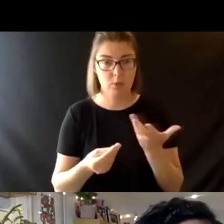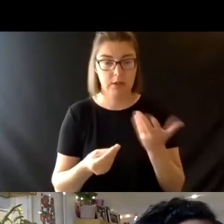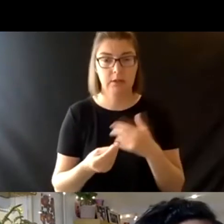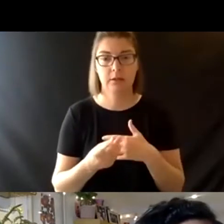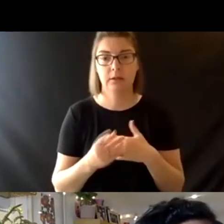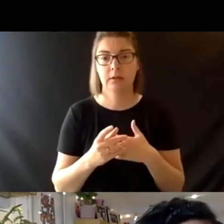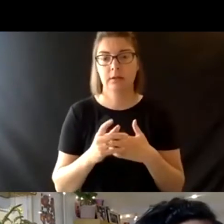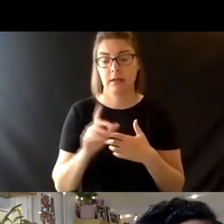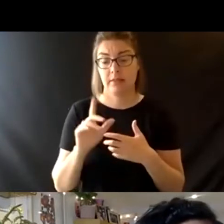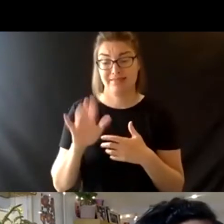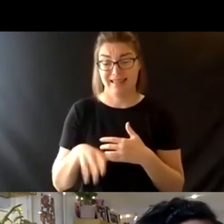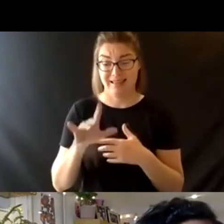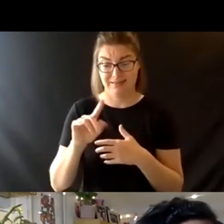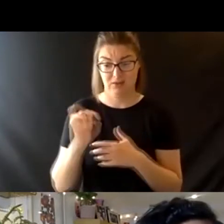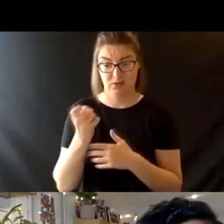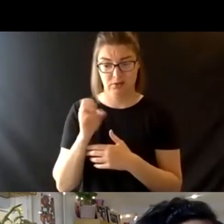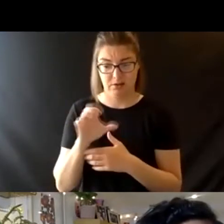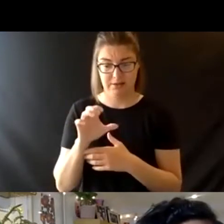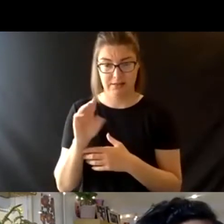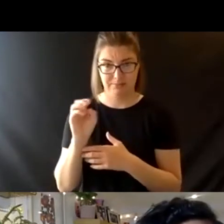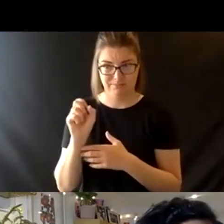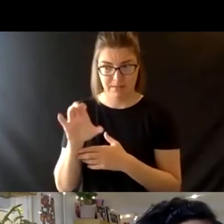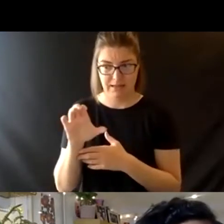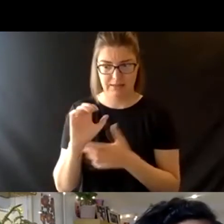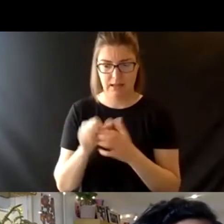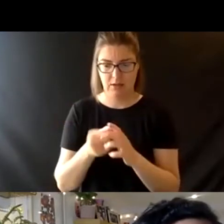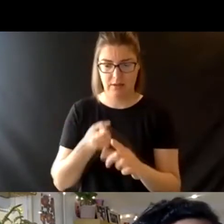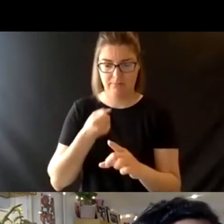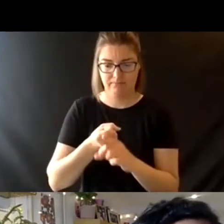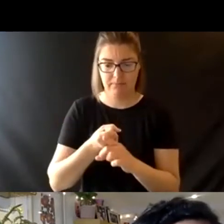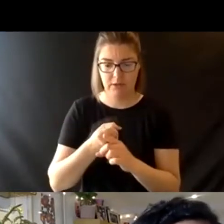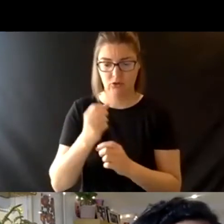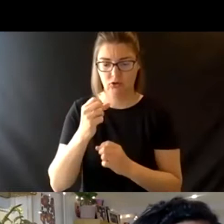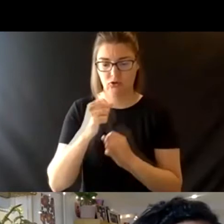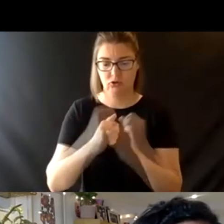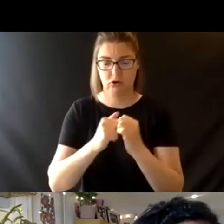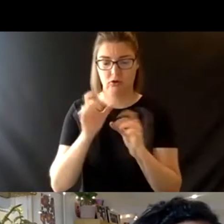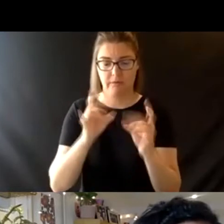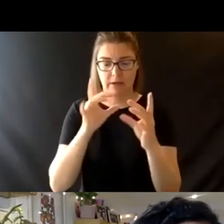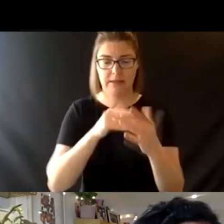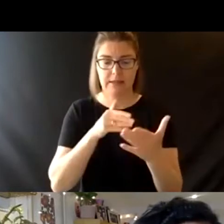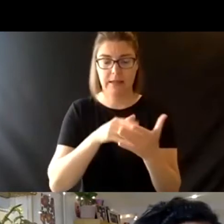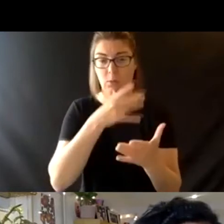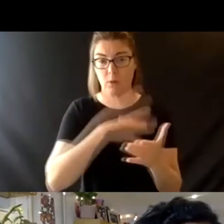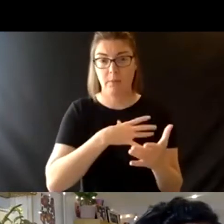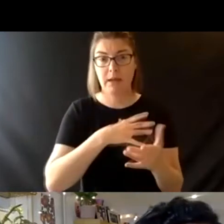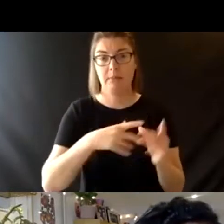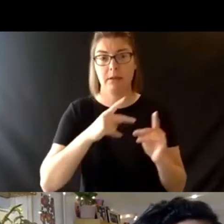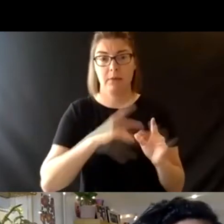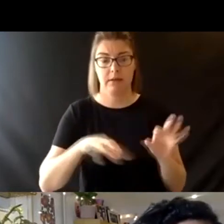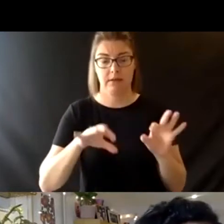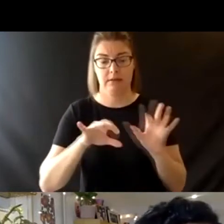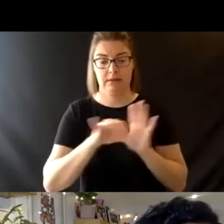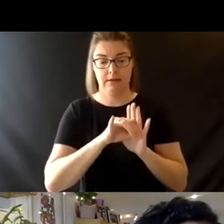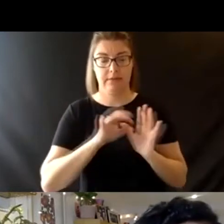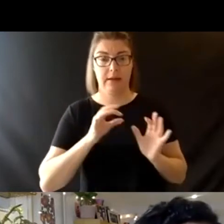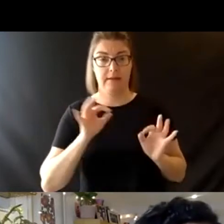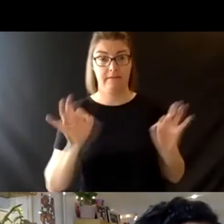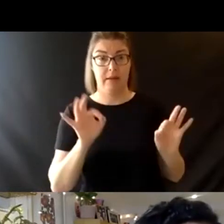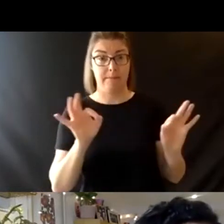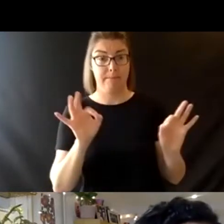how toxic masculinity results in structural violence against women, against femme people, non-binary people, and other